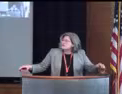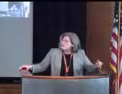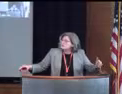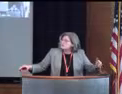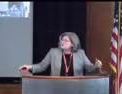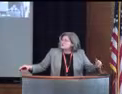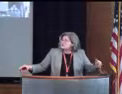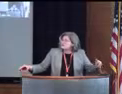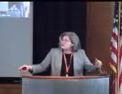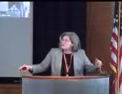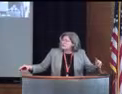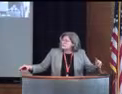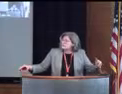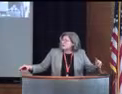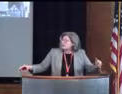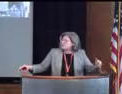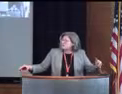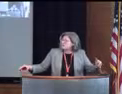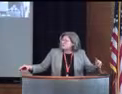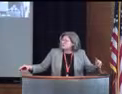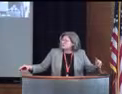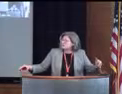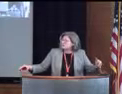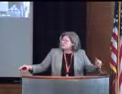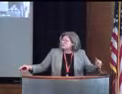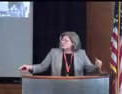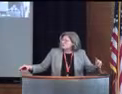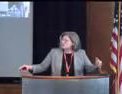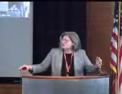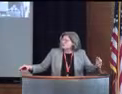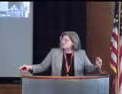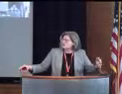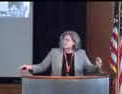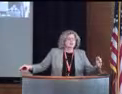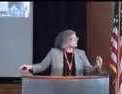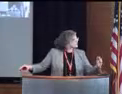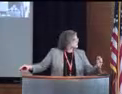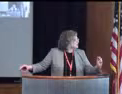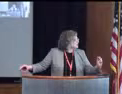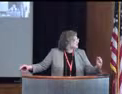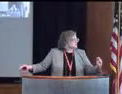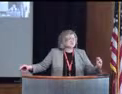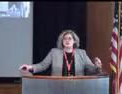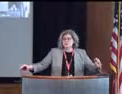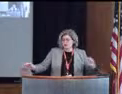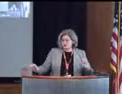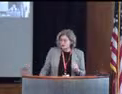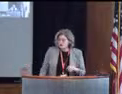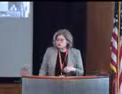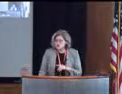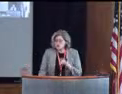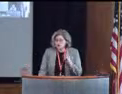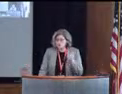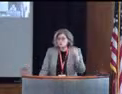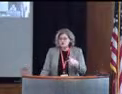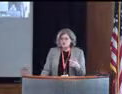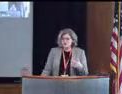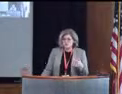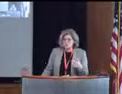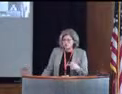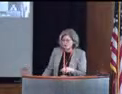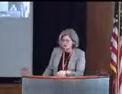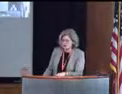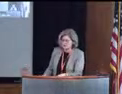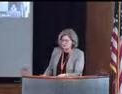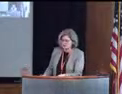Do you think while we do this that we should go ahead and play Bonnie's talk? Just so we could get set up? Do you think that would make sense? Okay, so we'll skip and